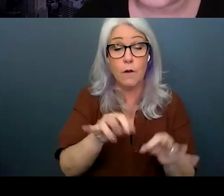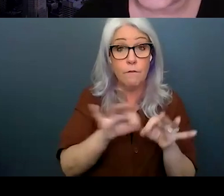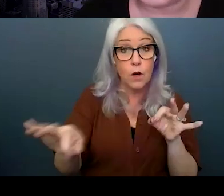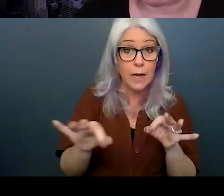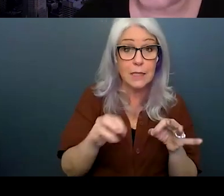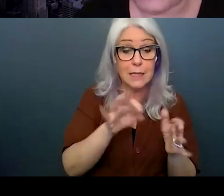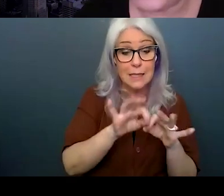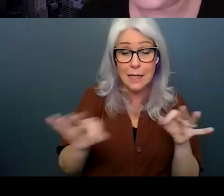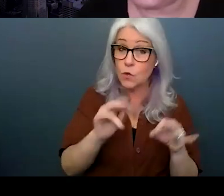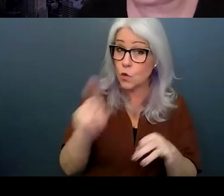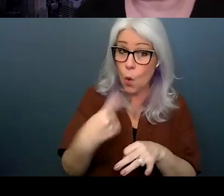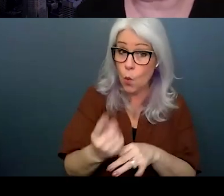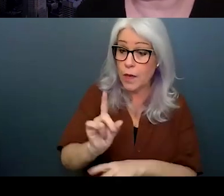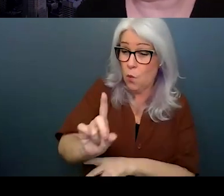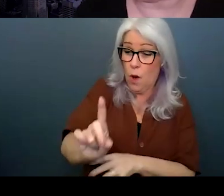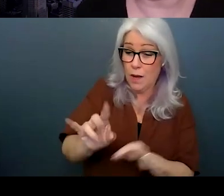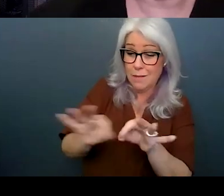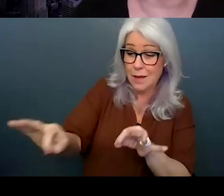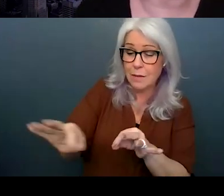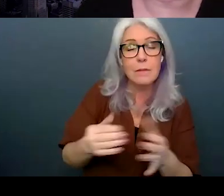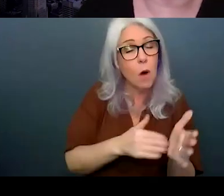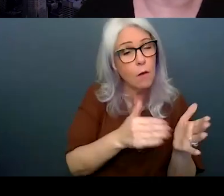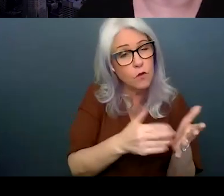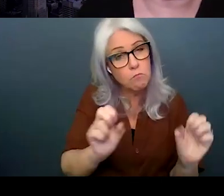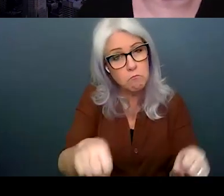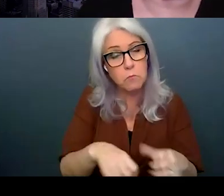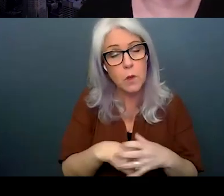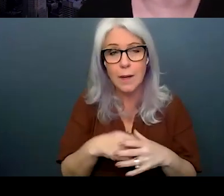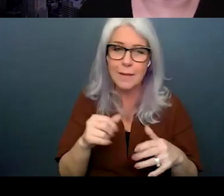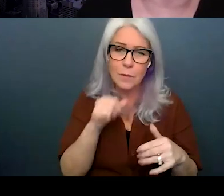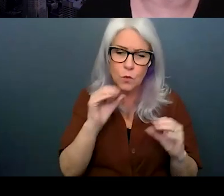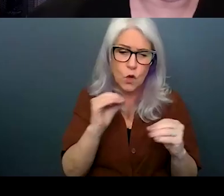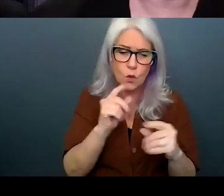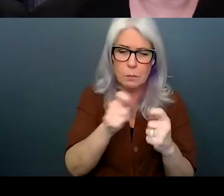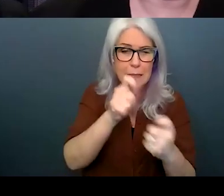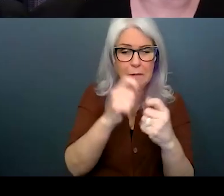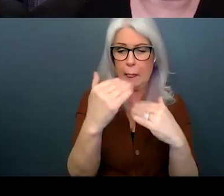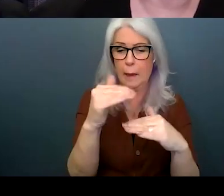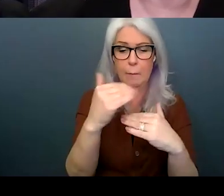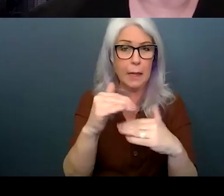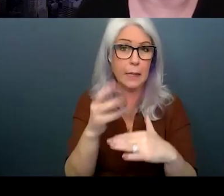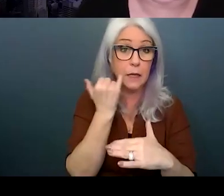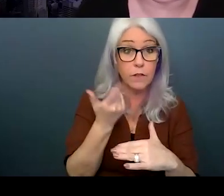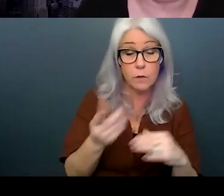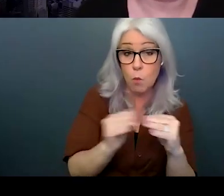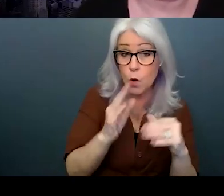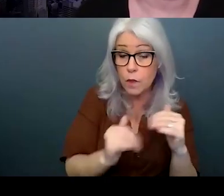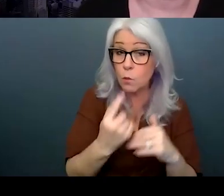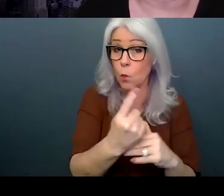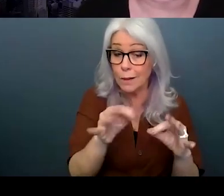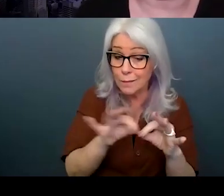sentence? Often it will be, but you're not limited. So if your paraphrase is more than one sentence, that's